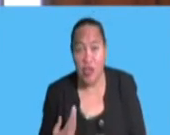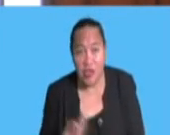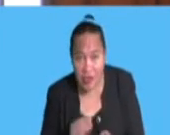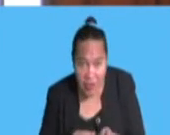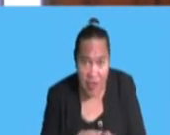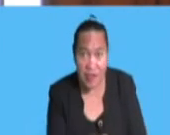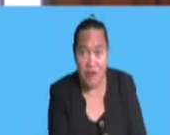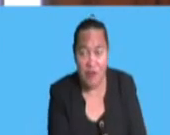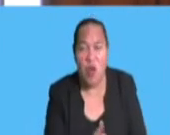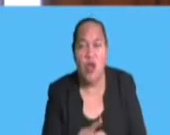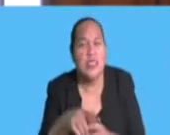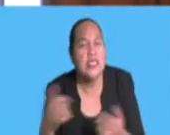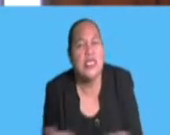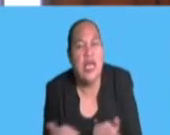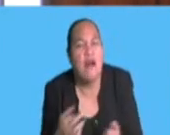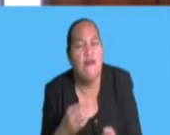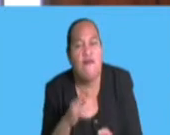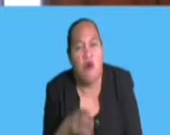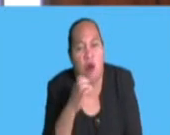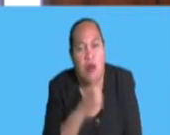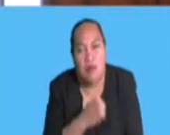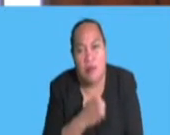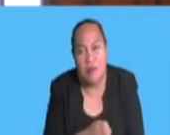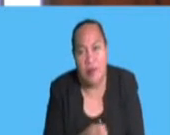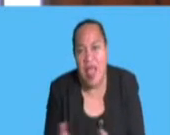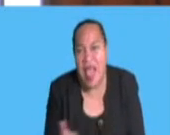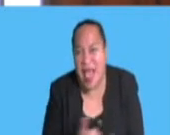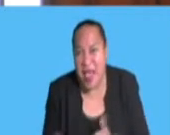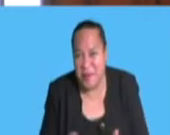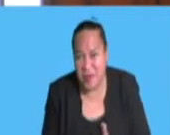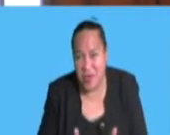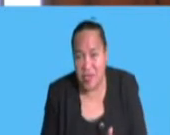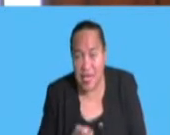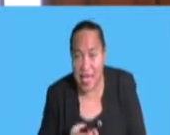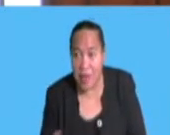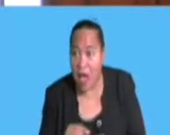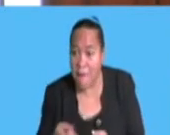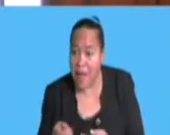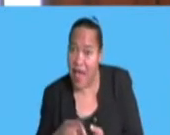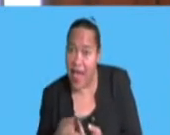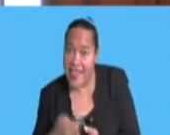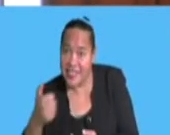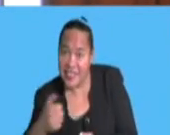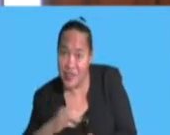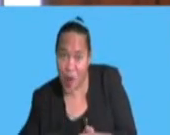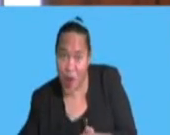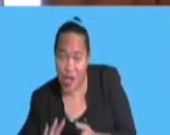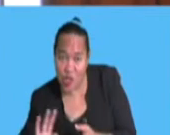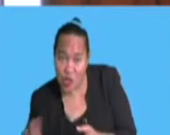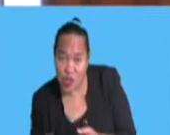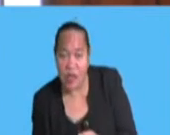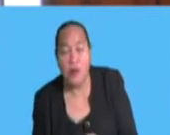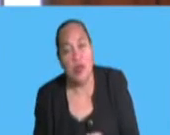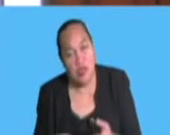ministers, was only enough to cover operating expenses, and that the remaining $6, or the remaining that's under R, make up